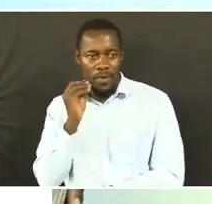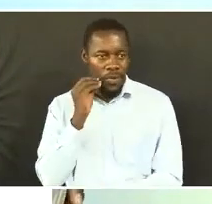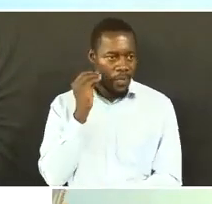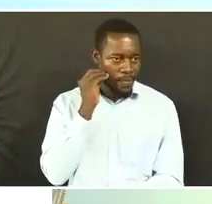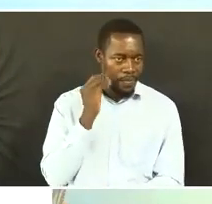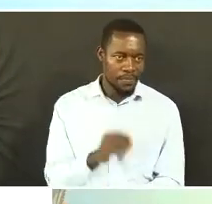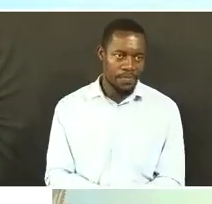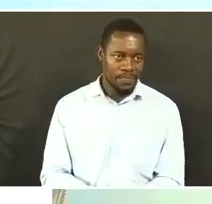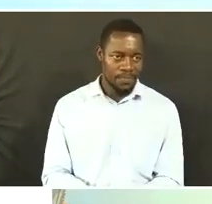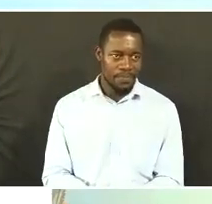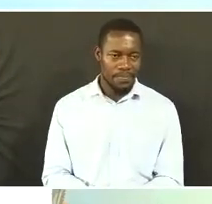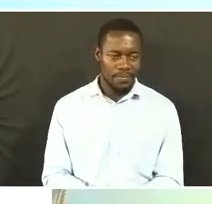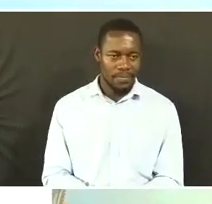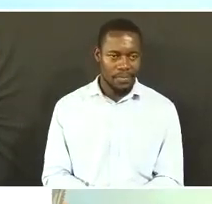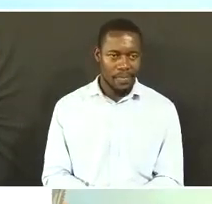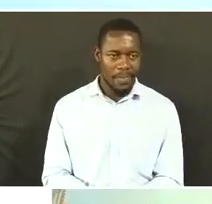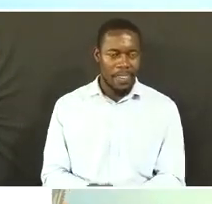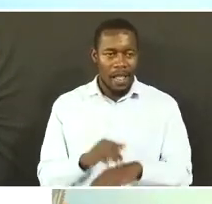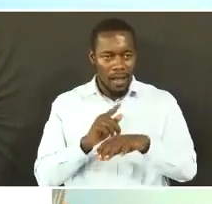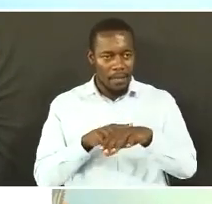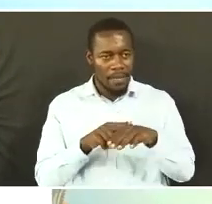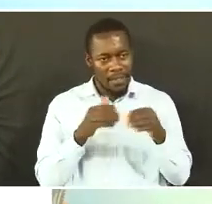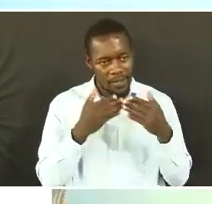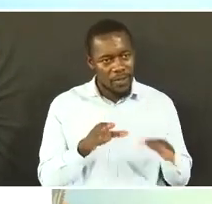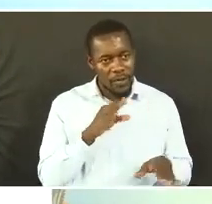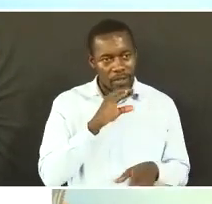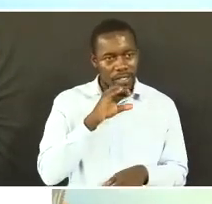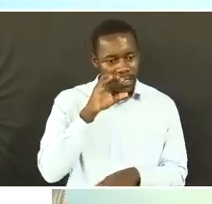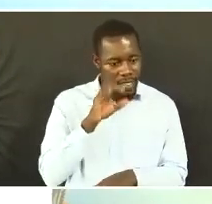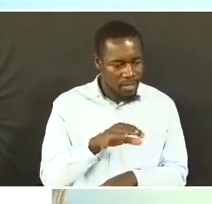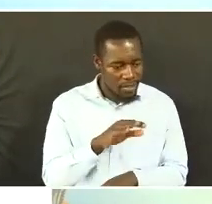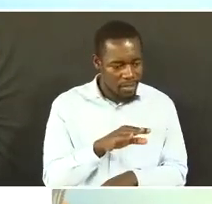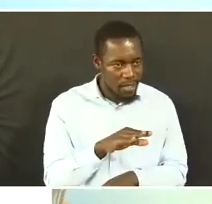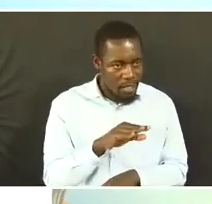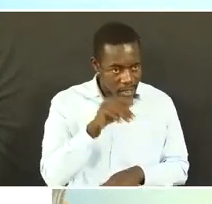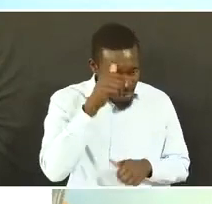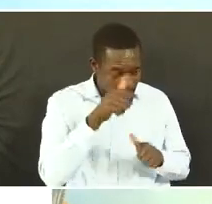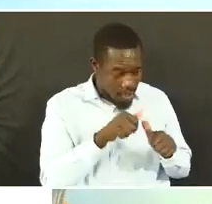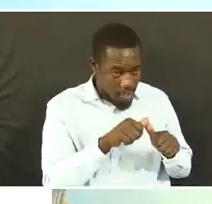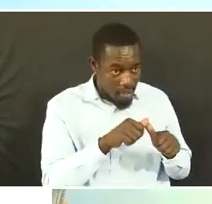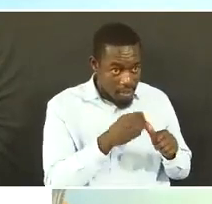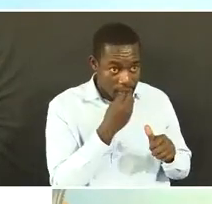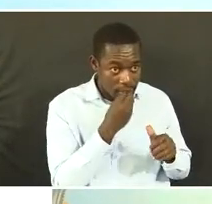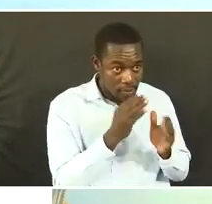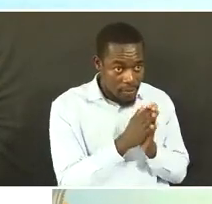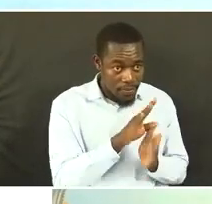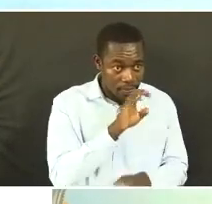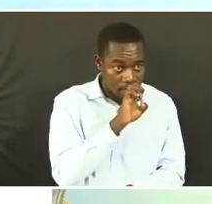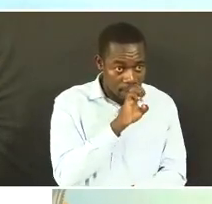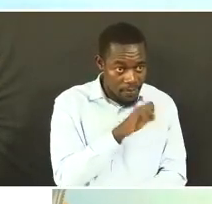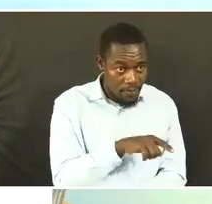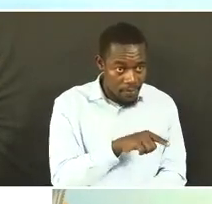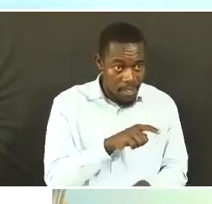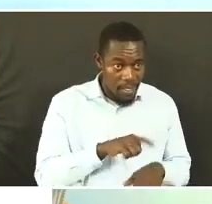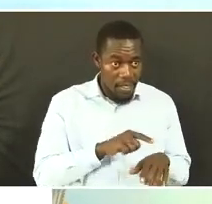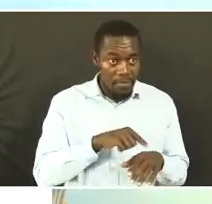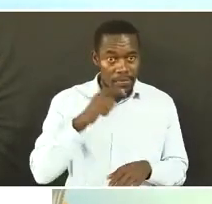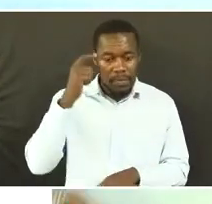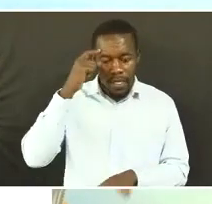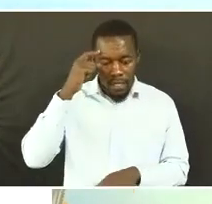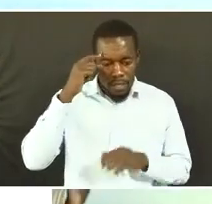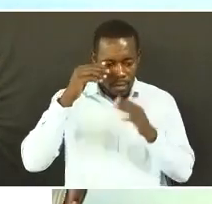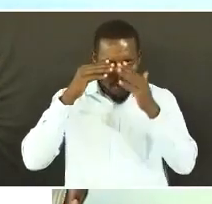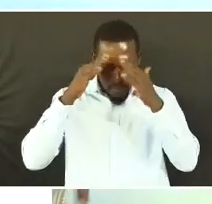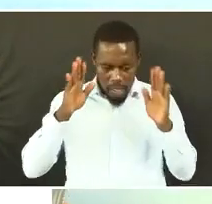message. Says, and when he came to himself, verse 17, said, how many of my hired servants of my